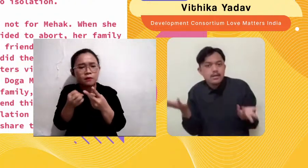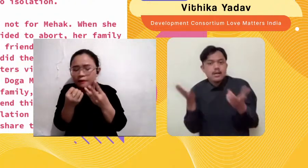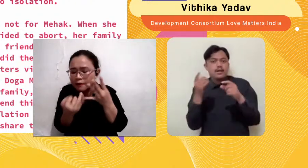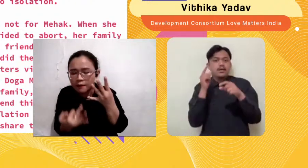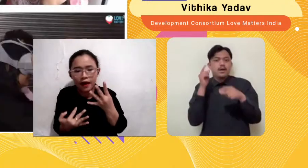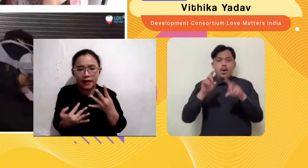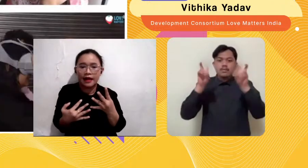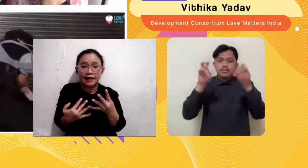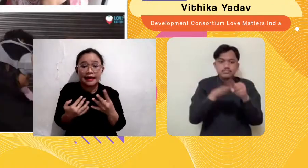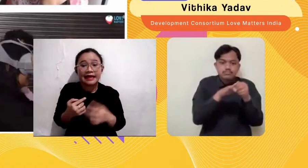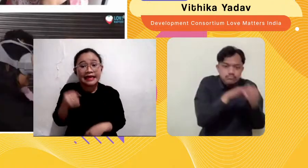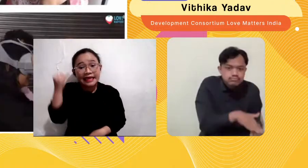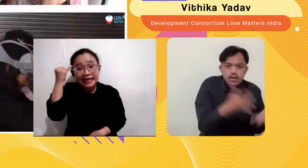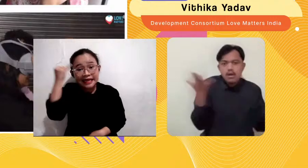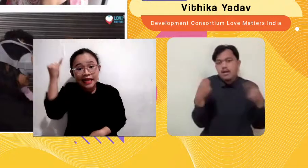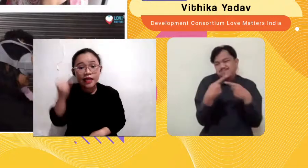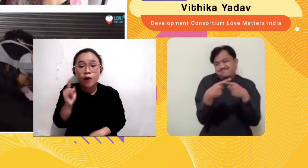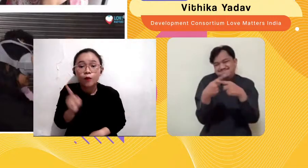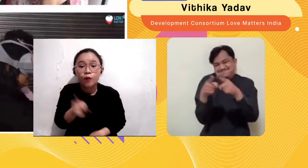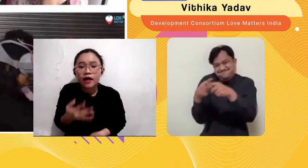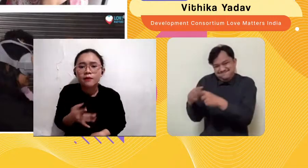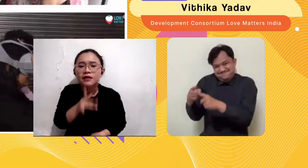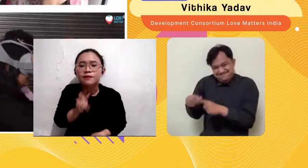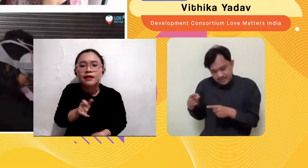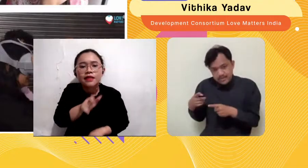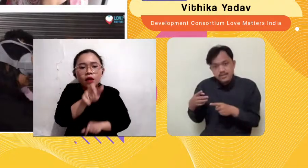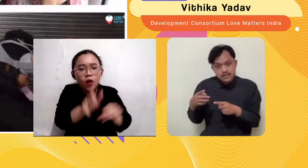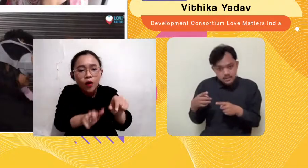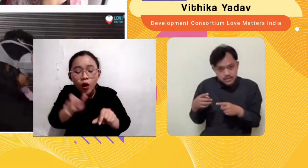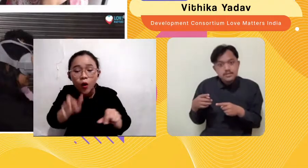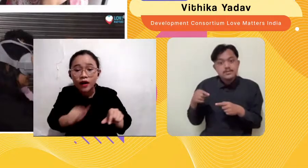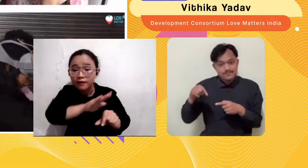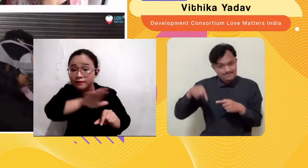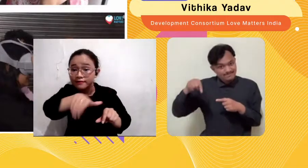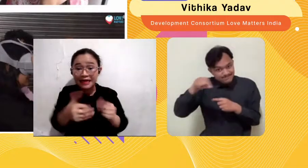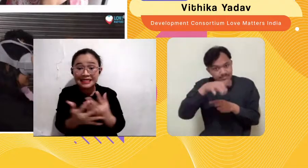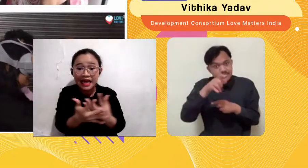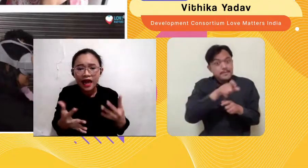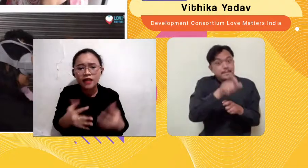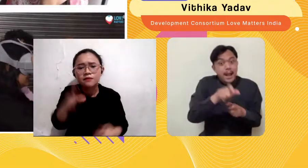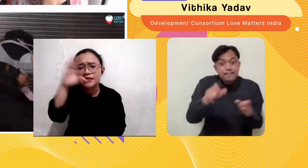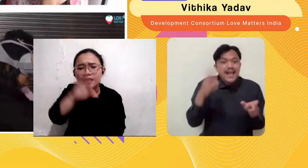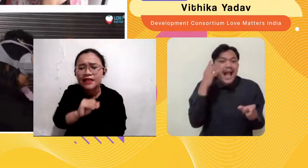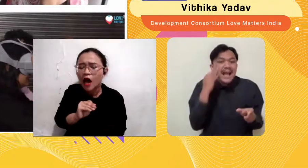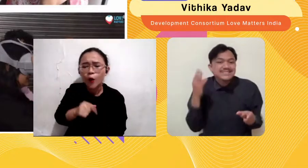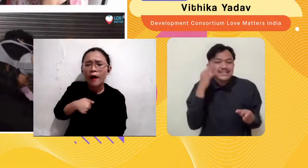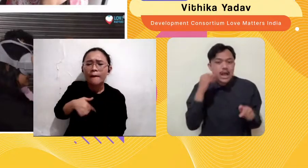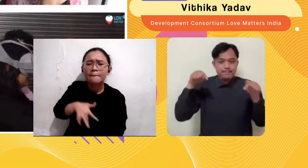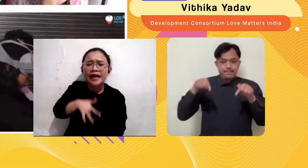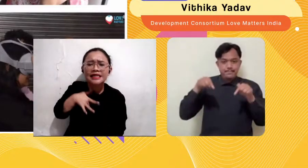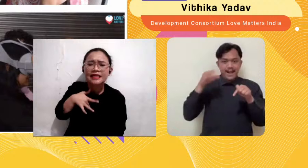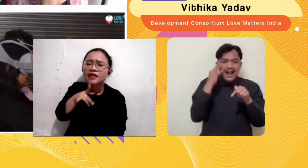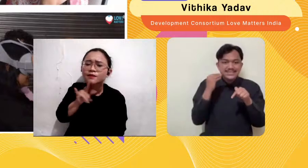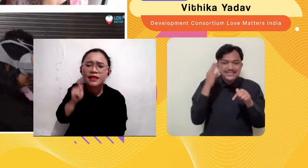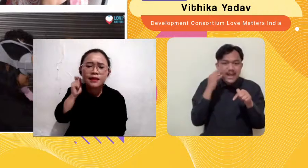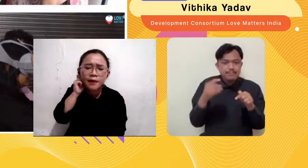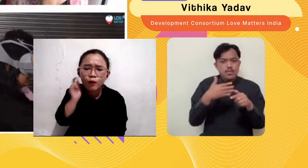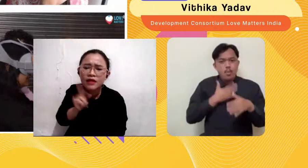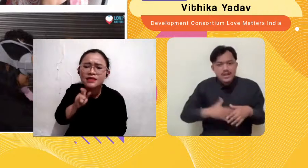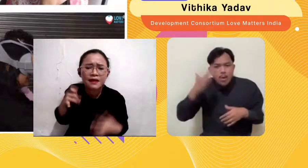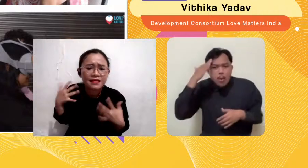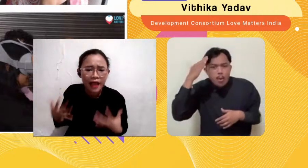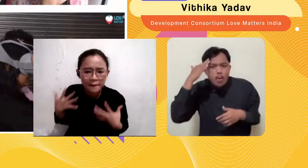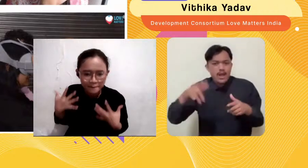again to have dialogues with the community and the larger community, and be disruptive in public spaces to